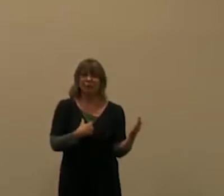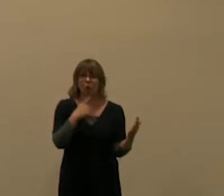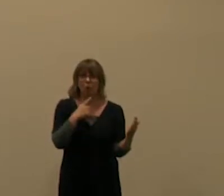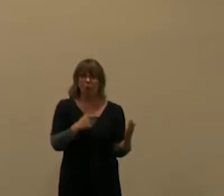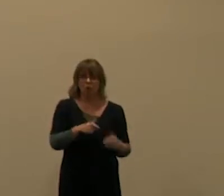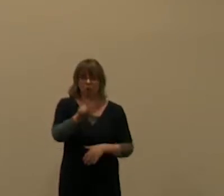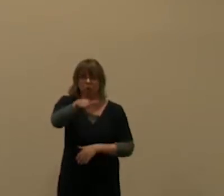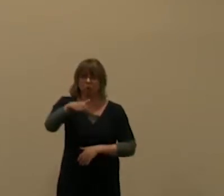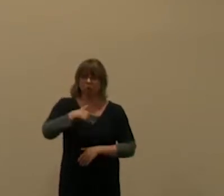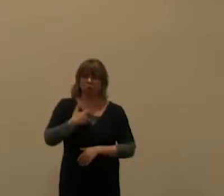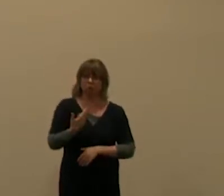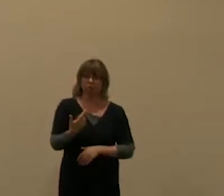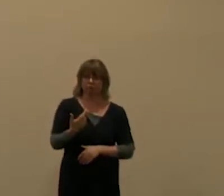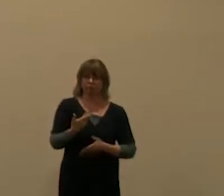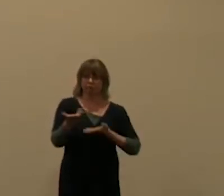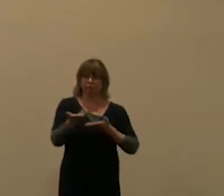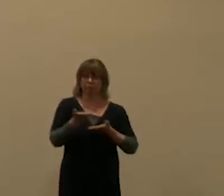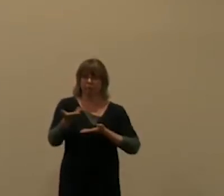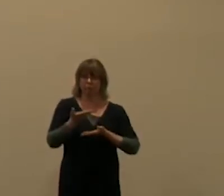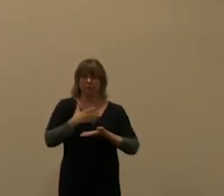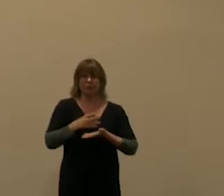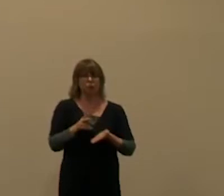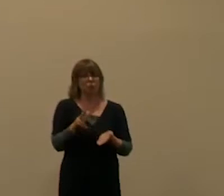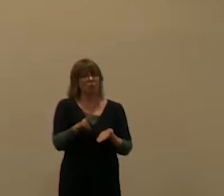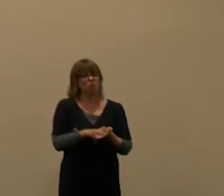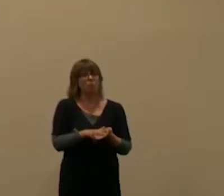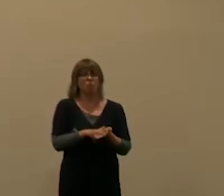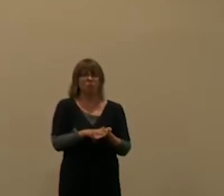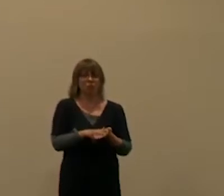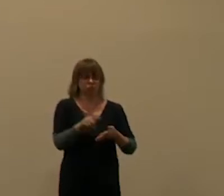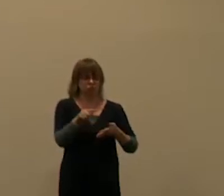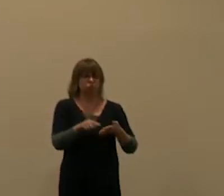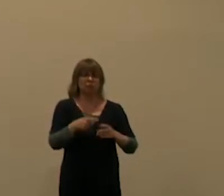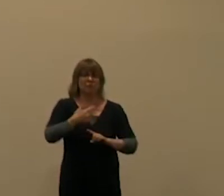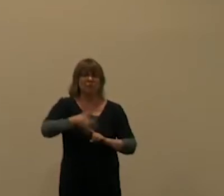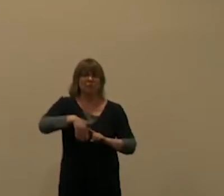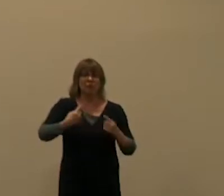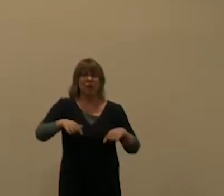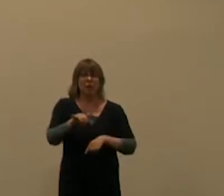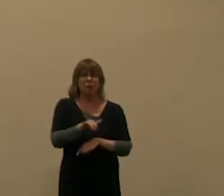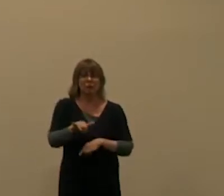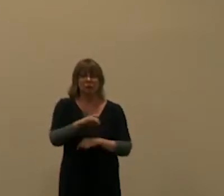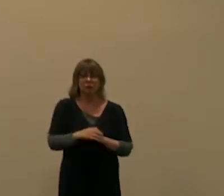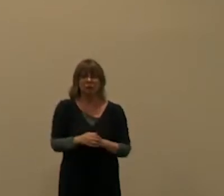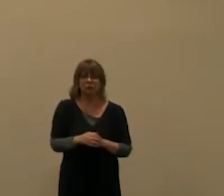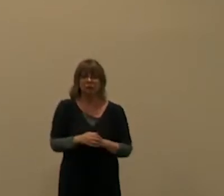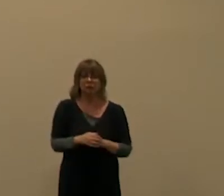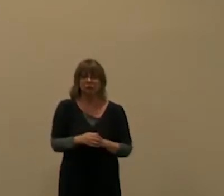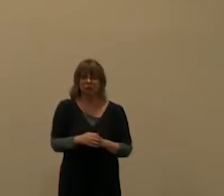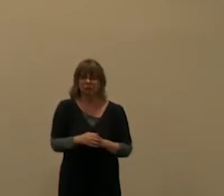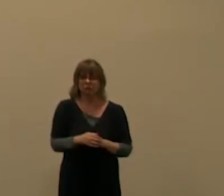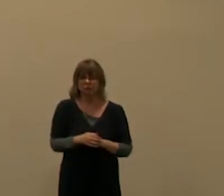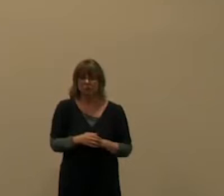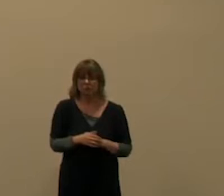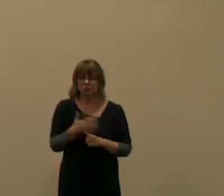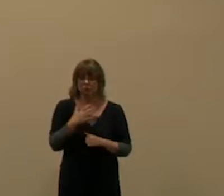these company-approved meeting background images as well? So things that you need to take a look at, like